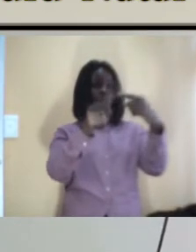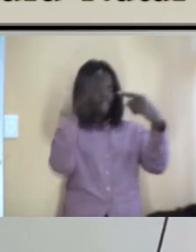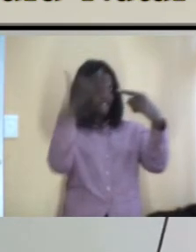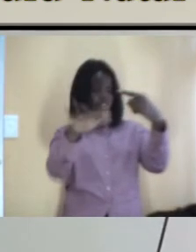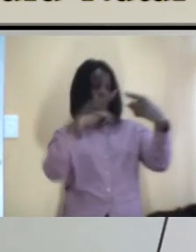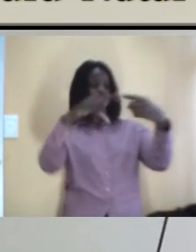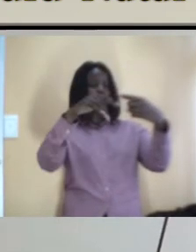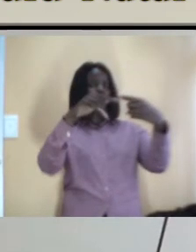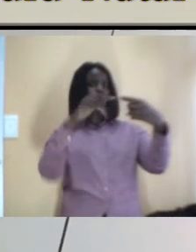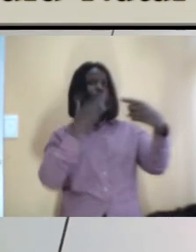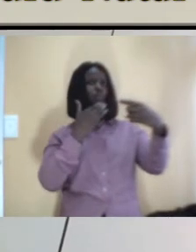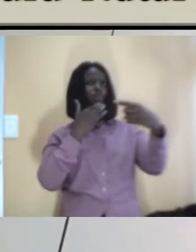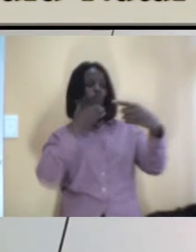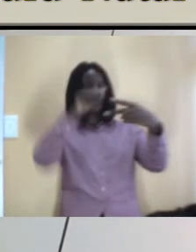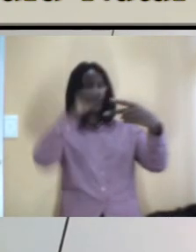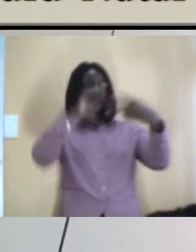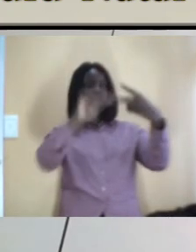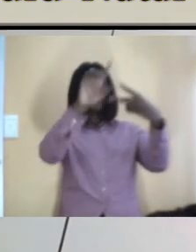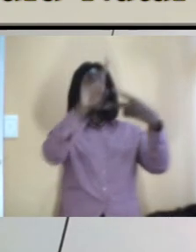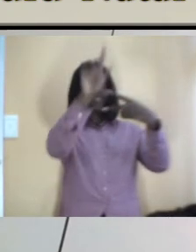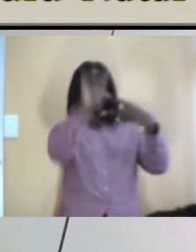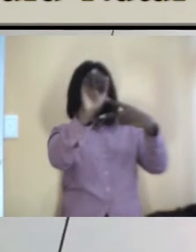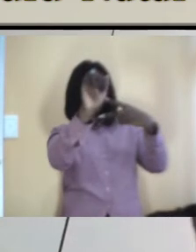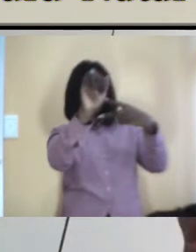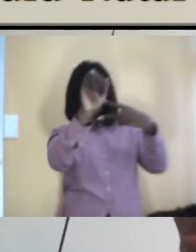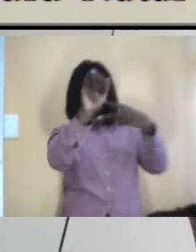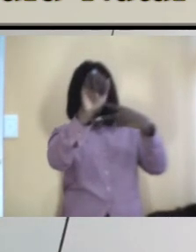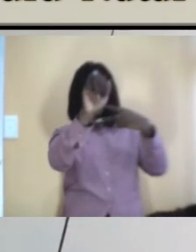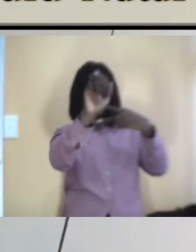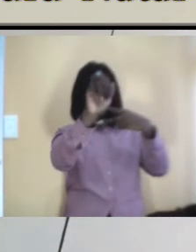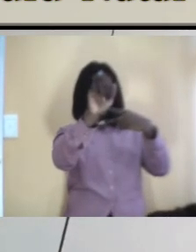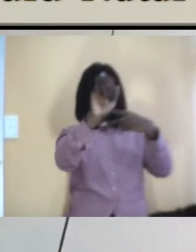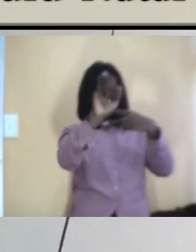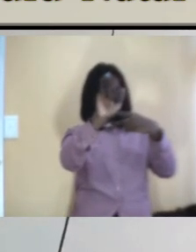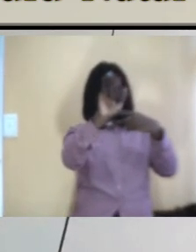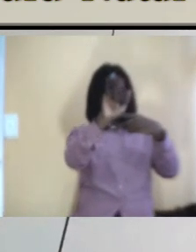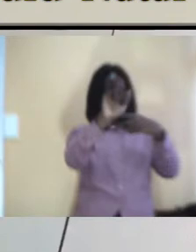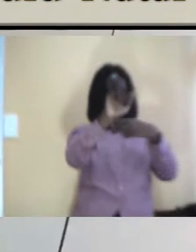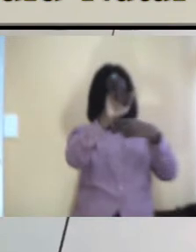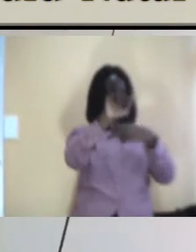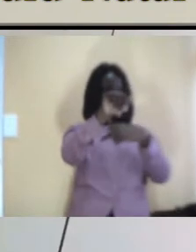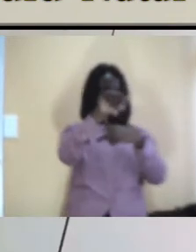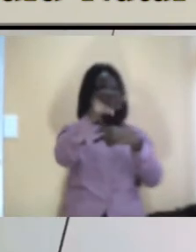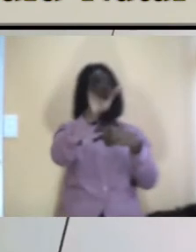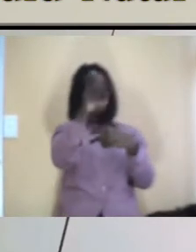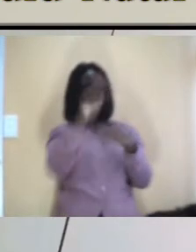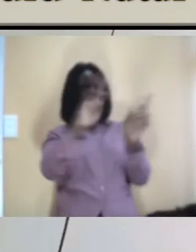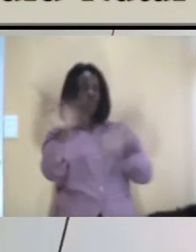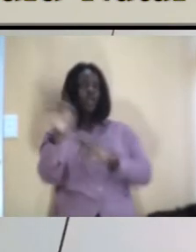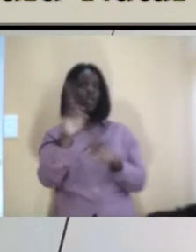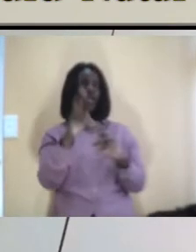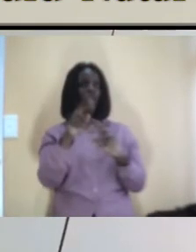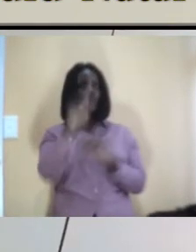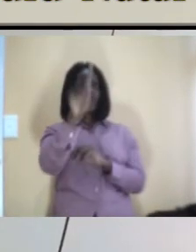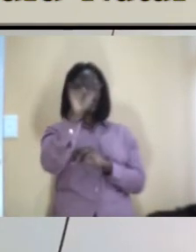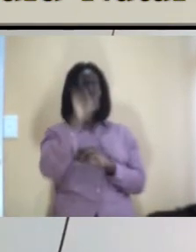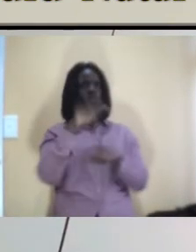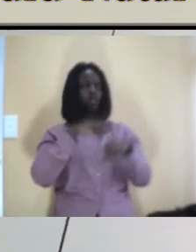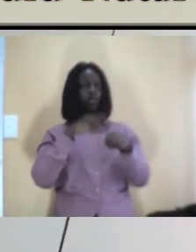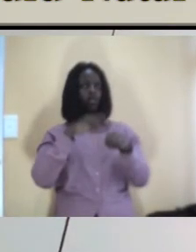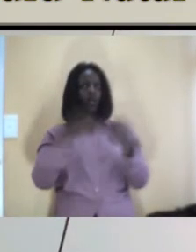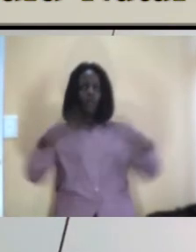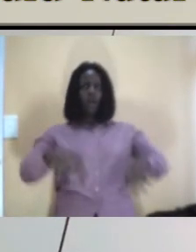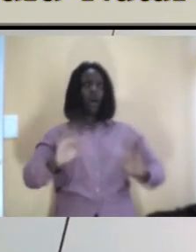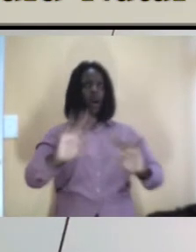Simango, EDA, Honorable CJ Pappas must get ready so that Singamosh's catch.